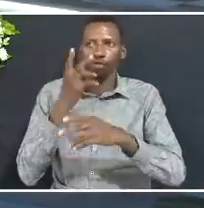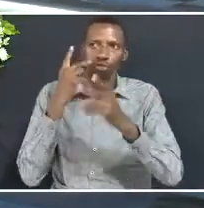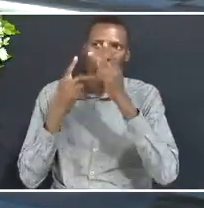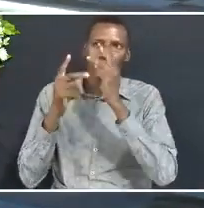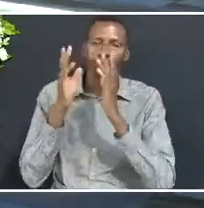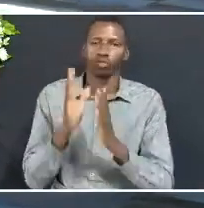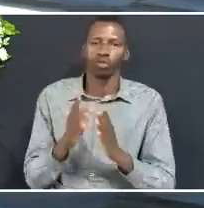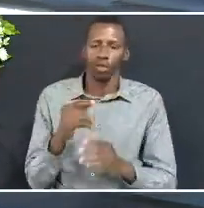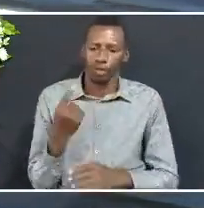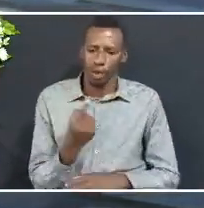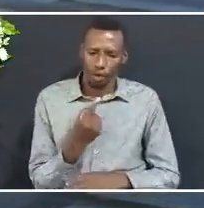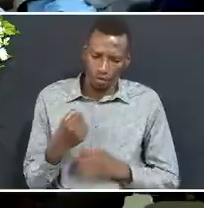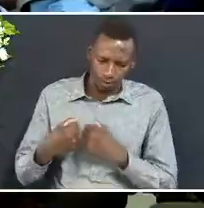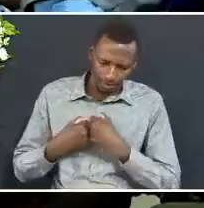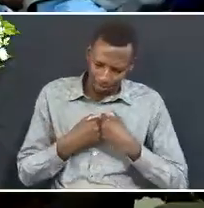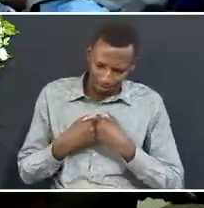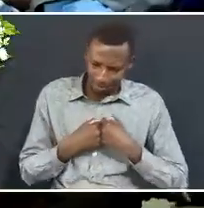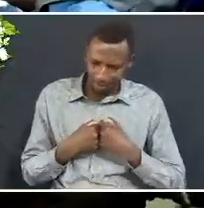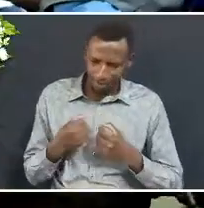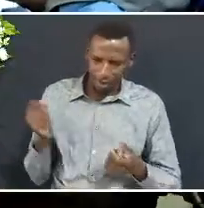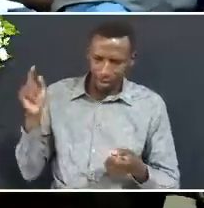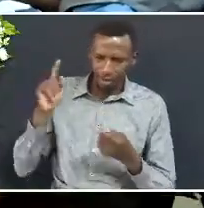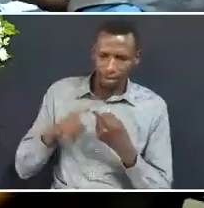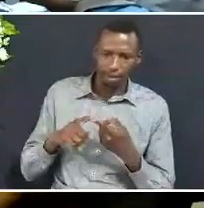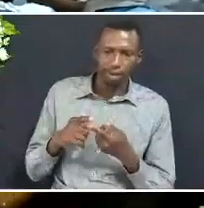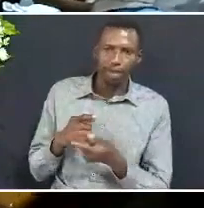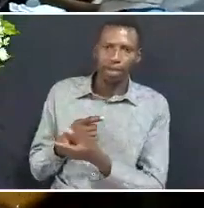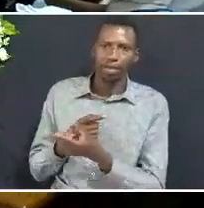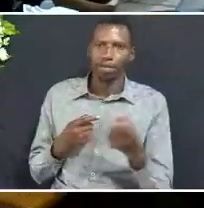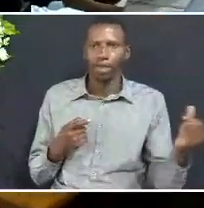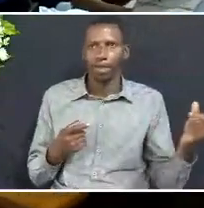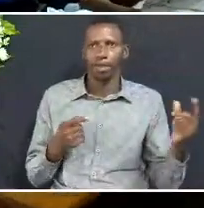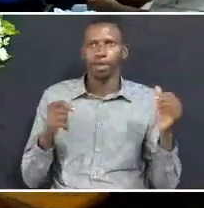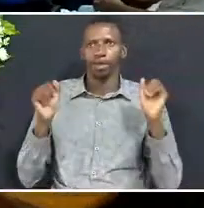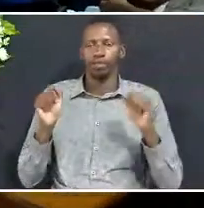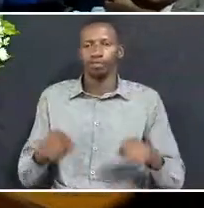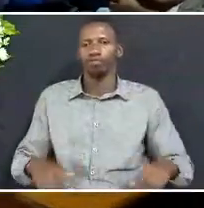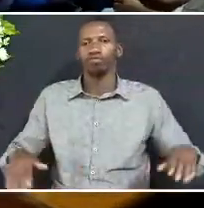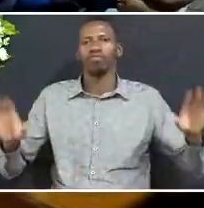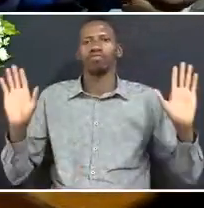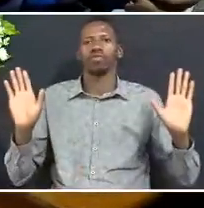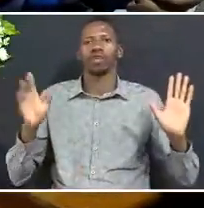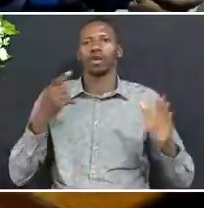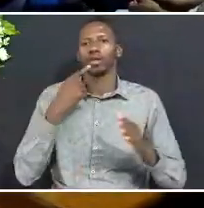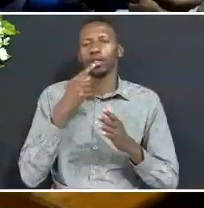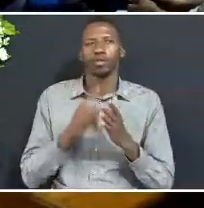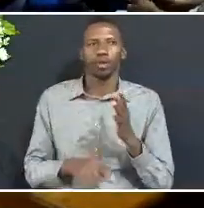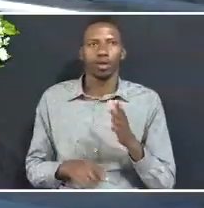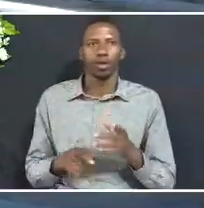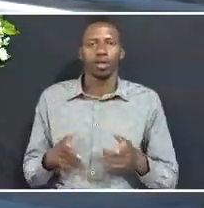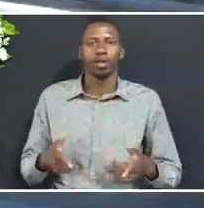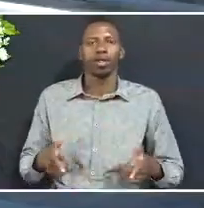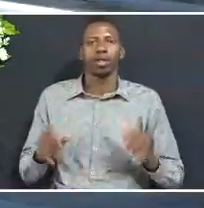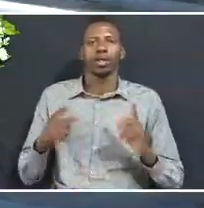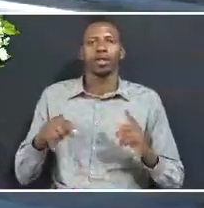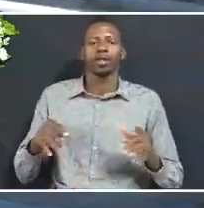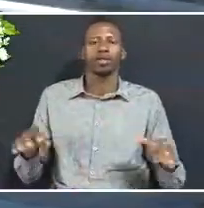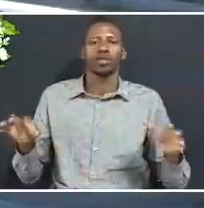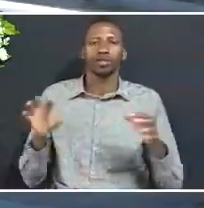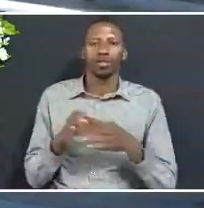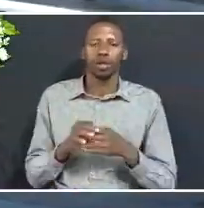and he challenged them until they could give up and say, let us join up with